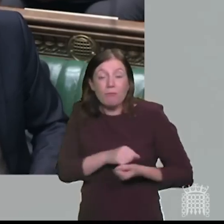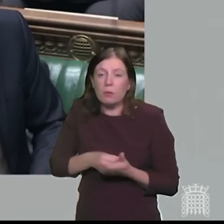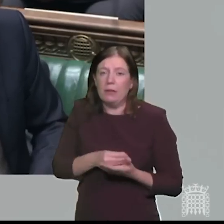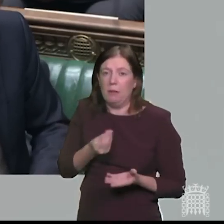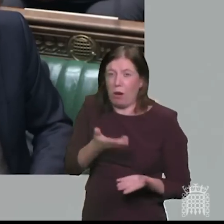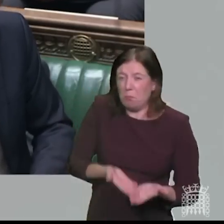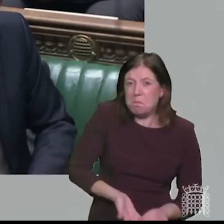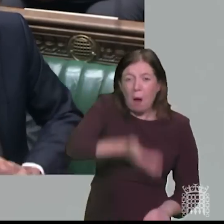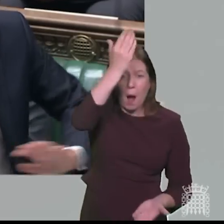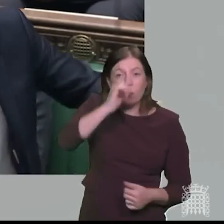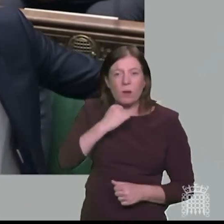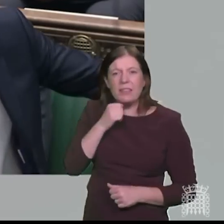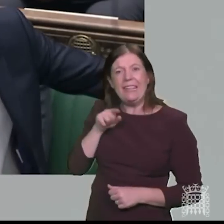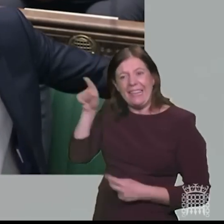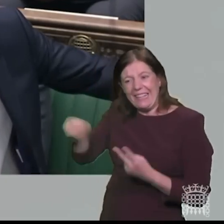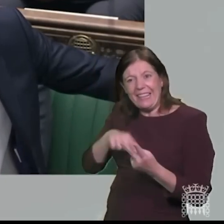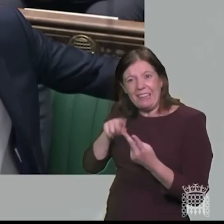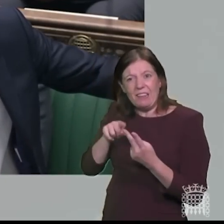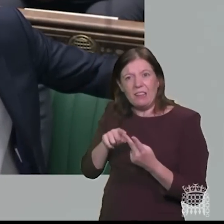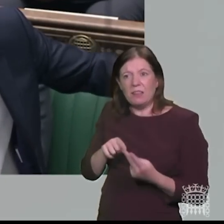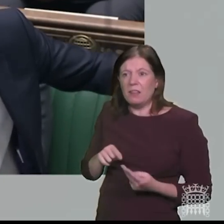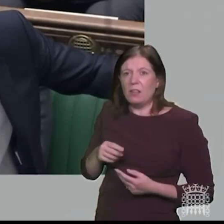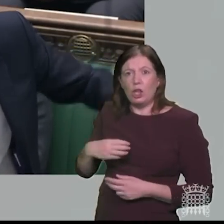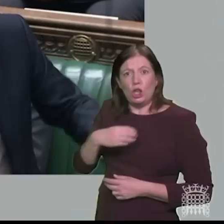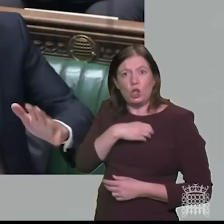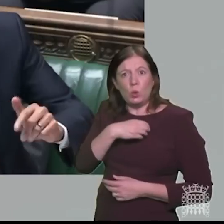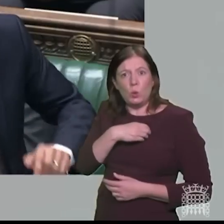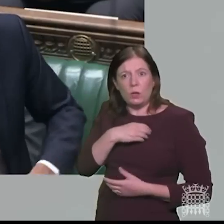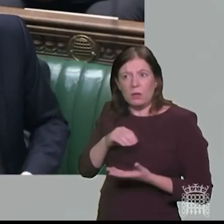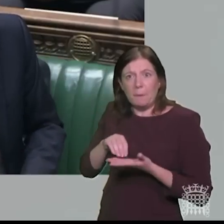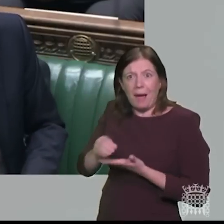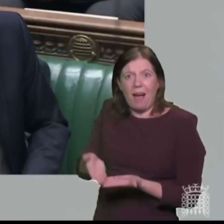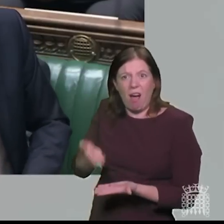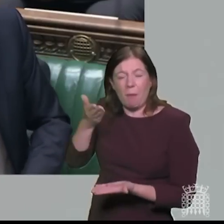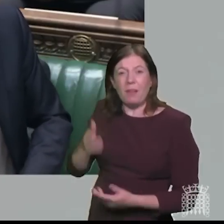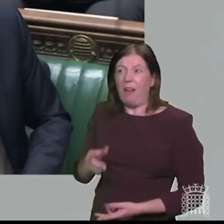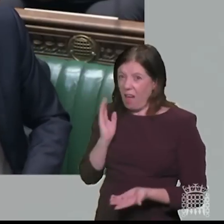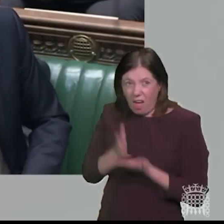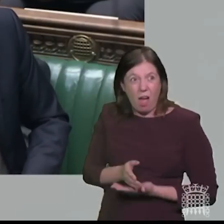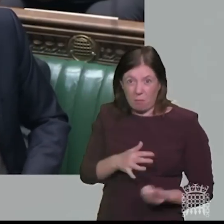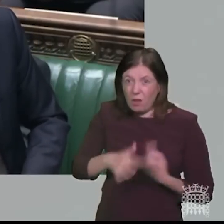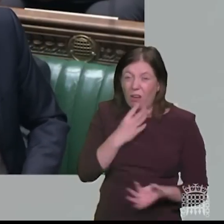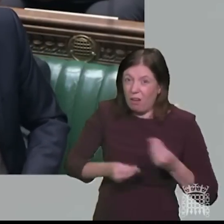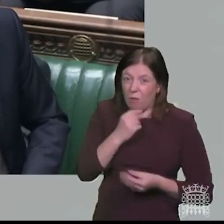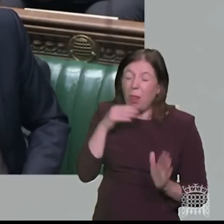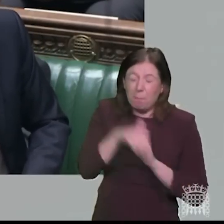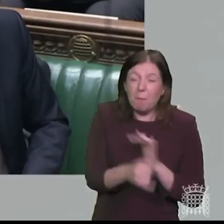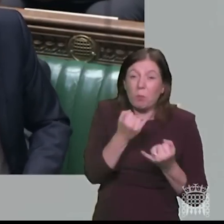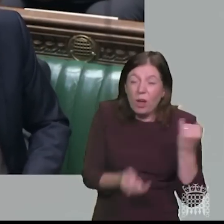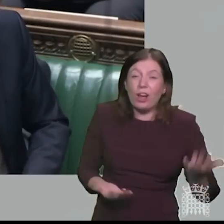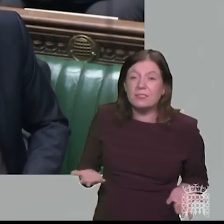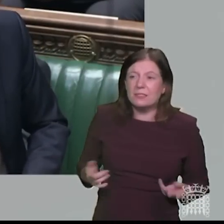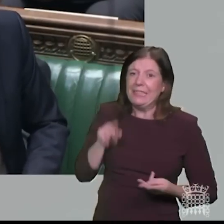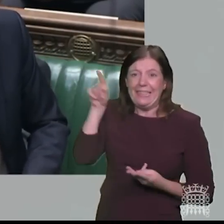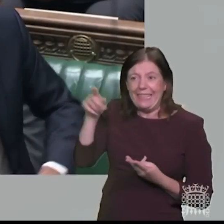sat there and said that we should not stand up to unaffordable union pay demands. That would make the situation worse. And the honourable gentleman has sat there